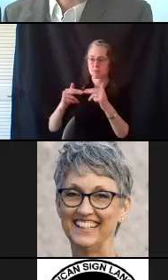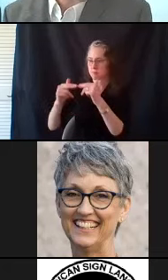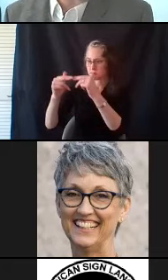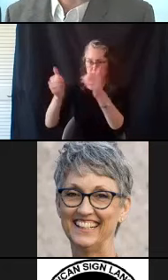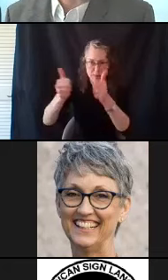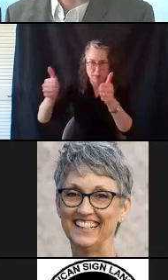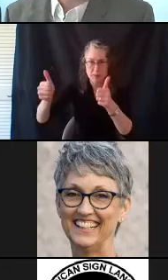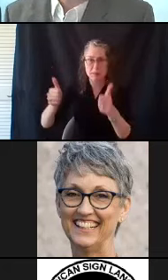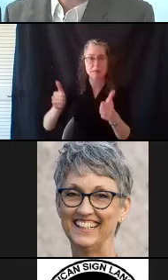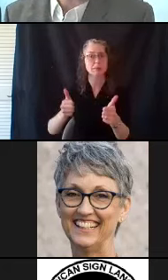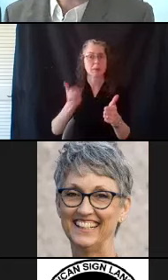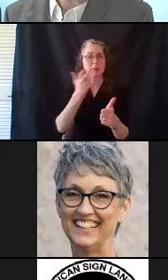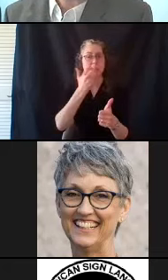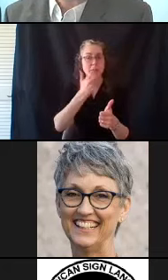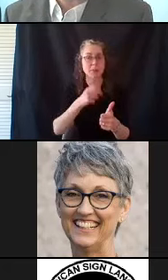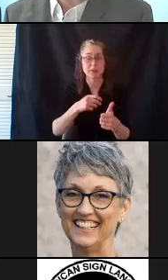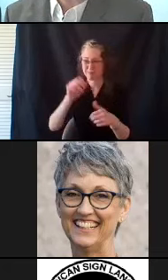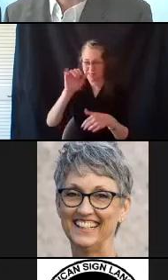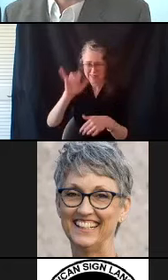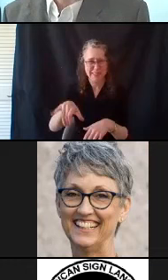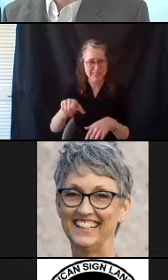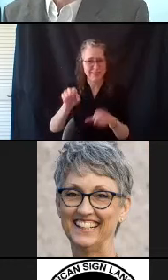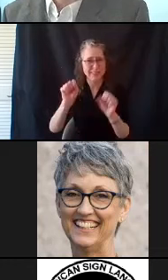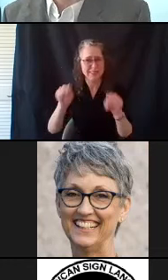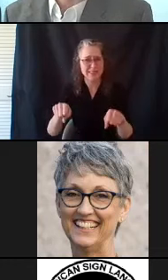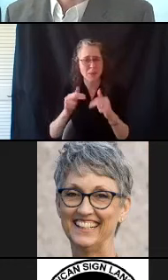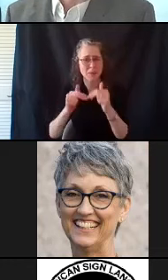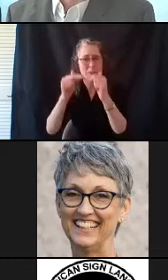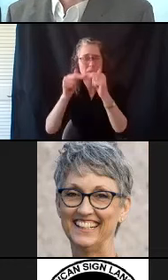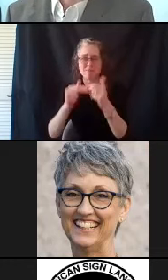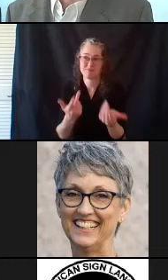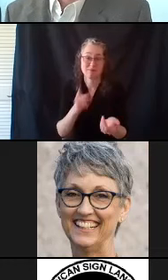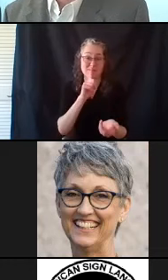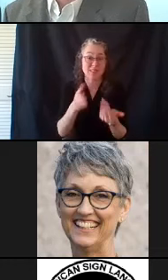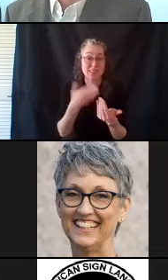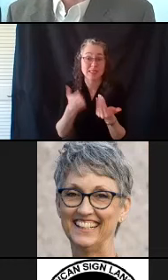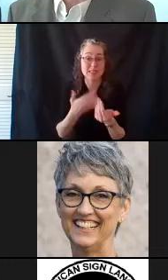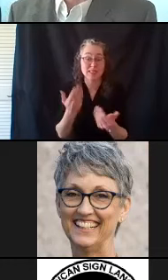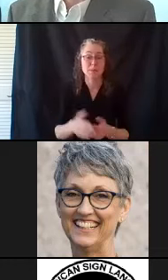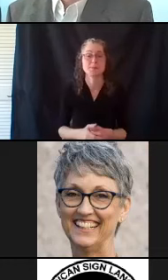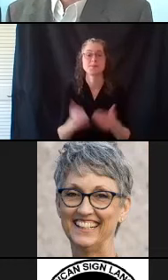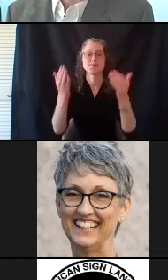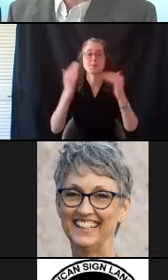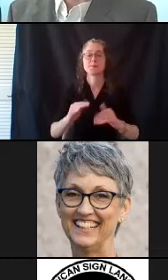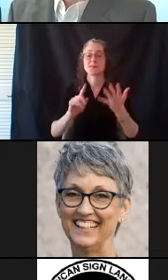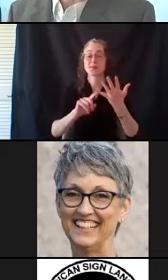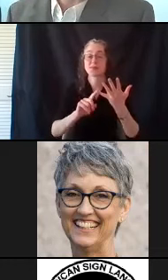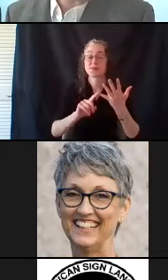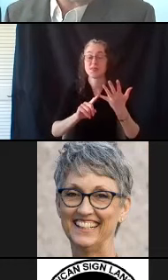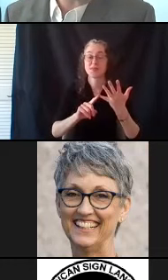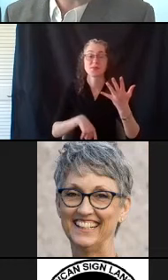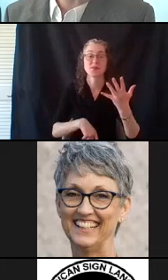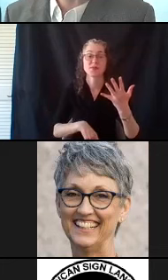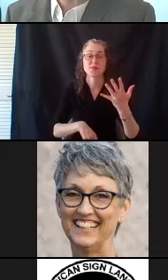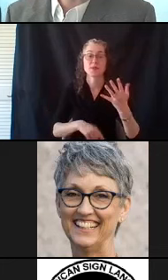So that can be done usually quite easily. Myth number 5 is that the